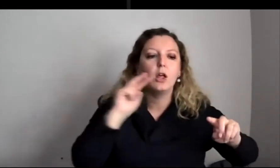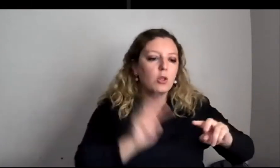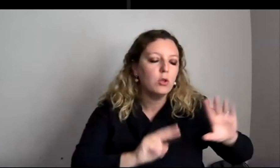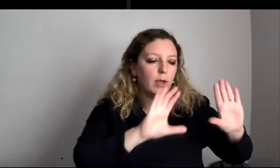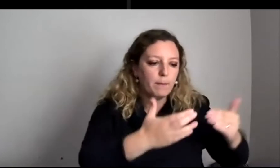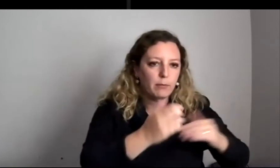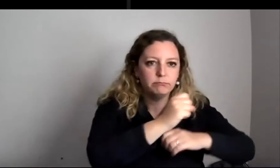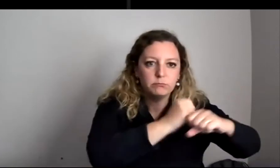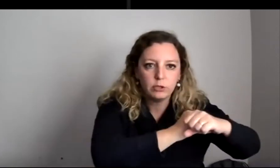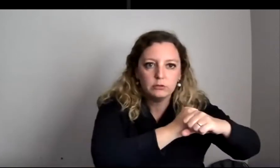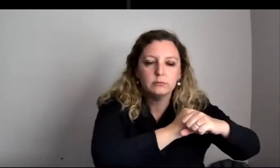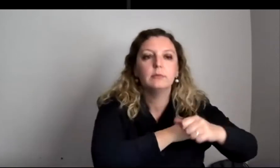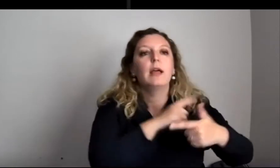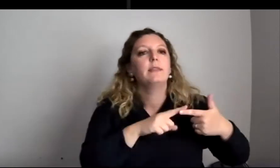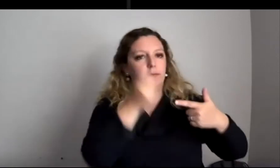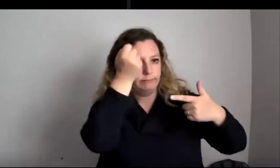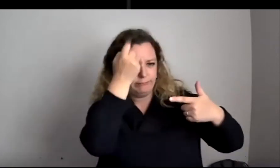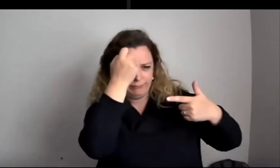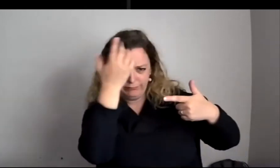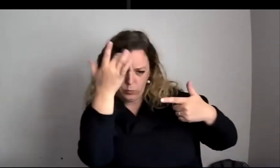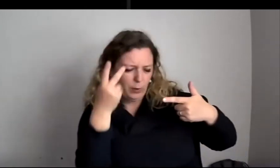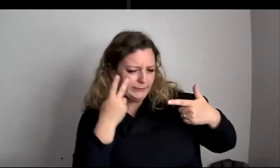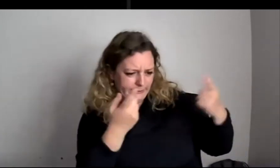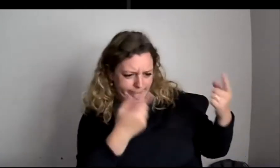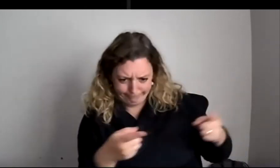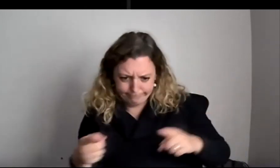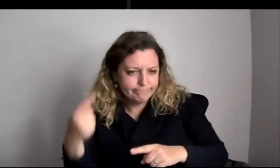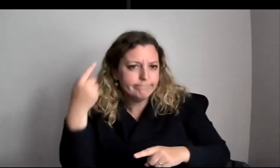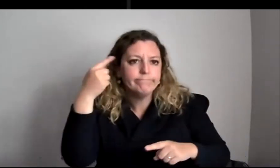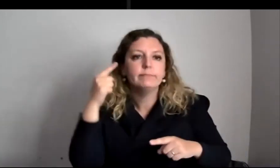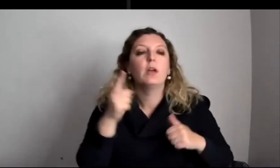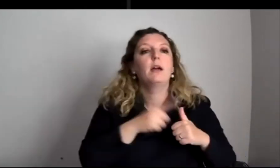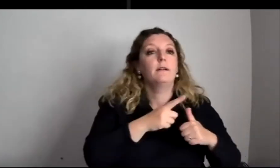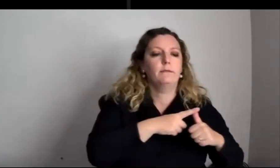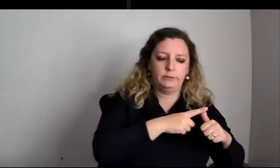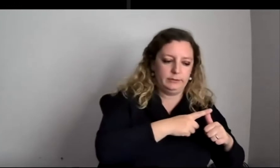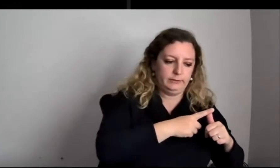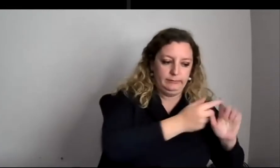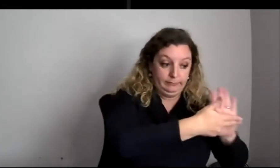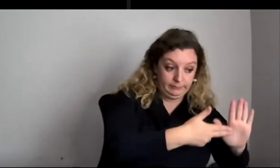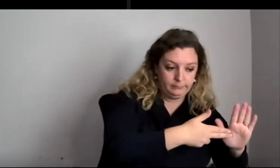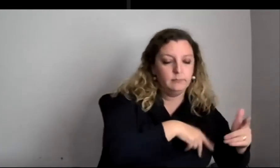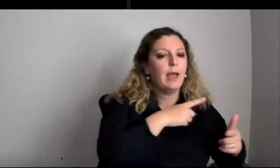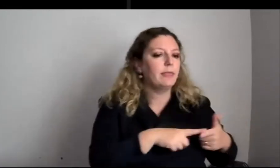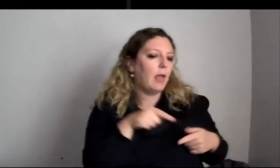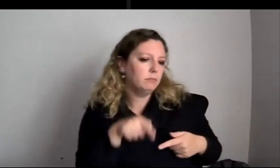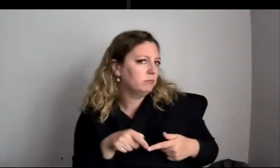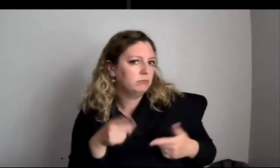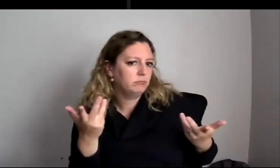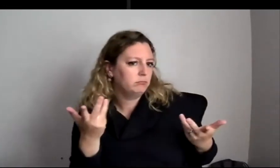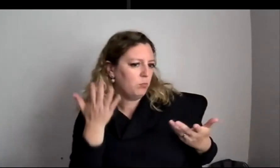population structure, then try to understand why we see these patterns, right? So first characterize the patterns, then ask, okay, what